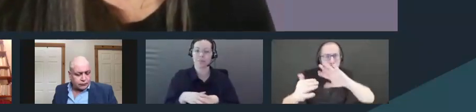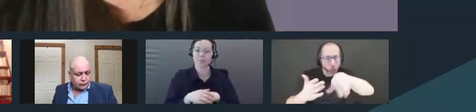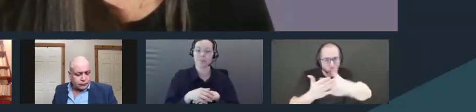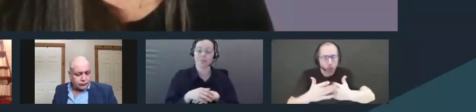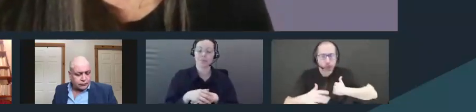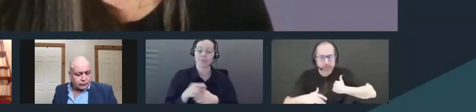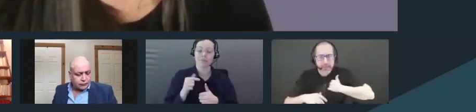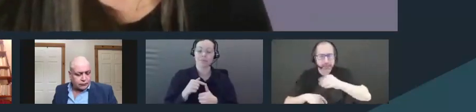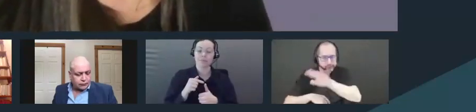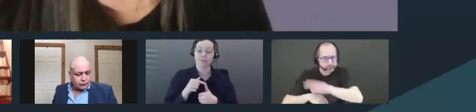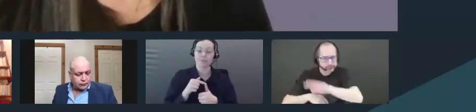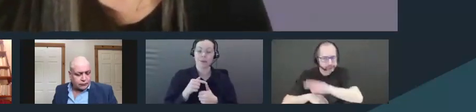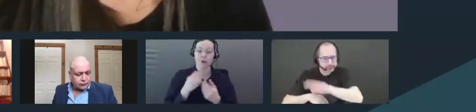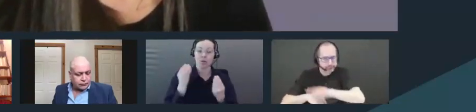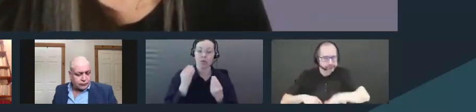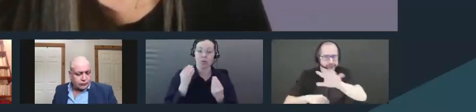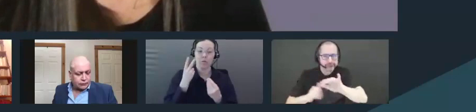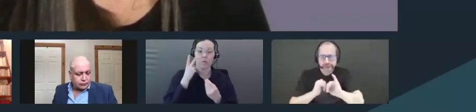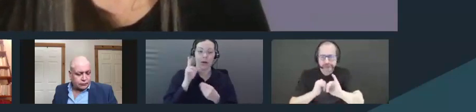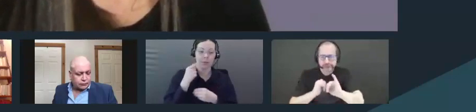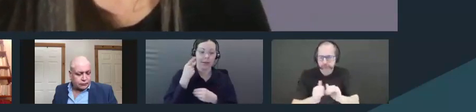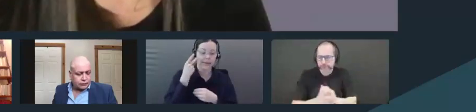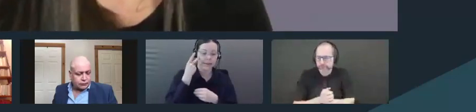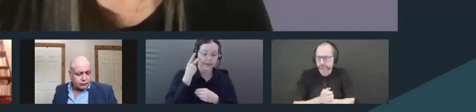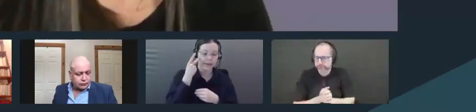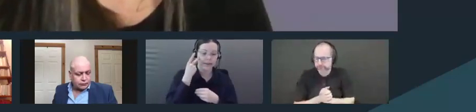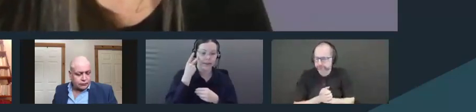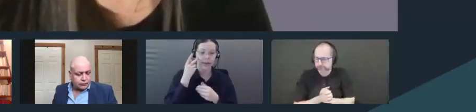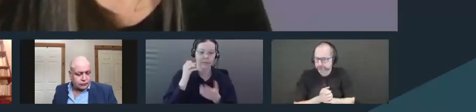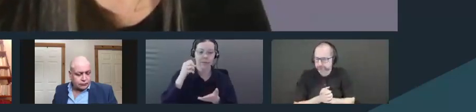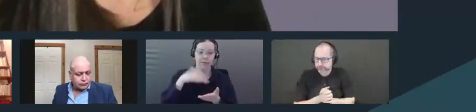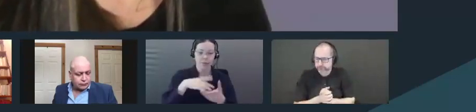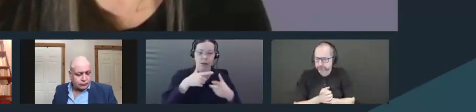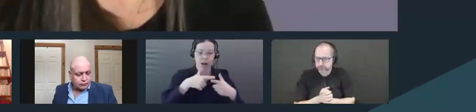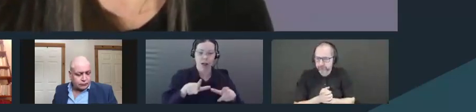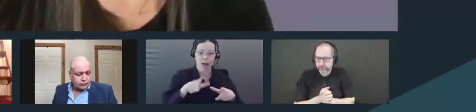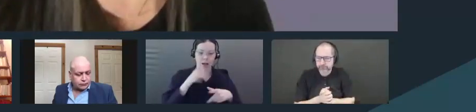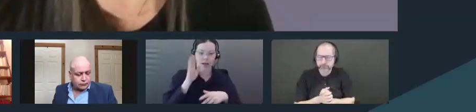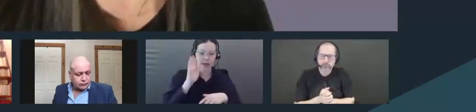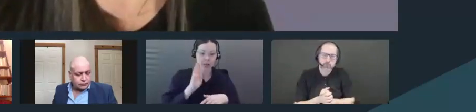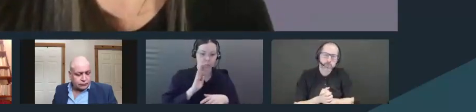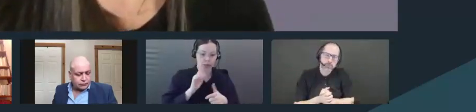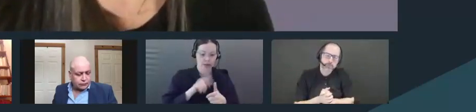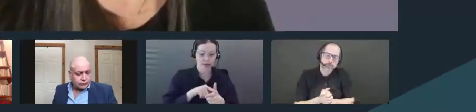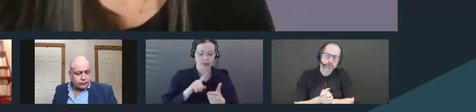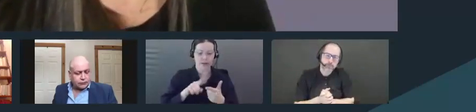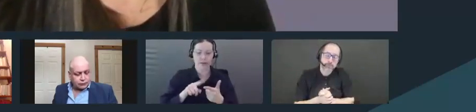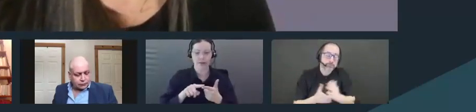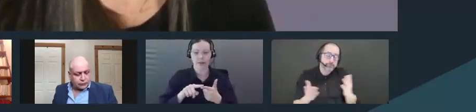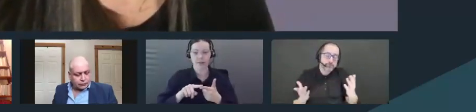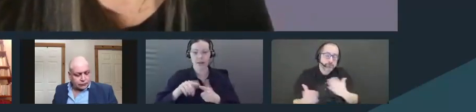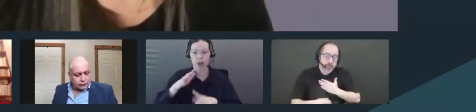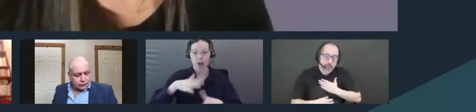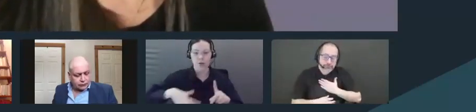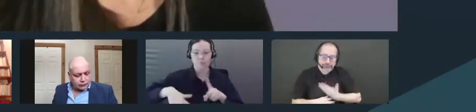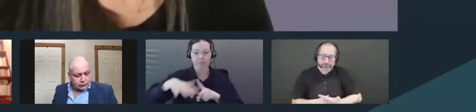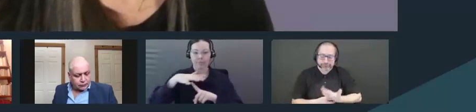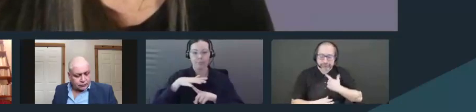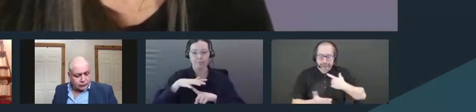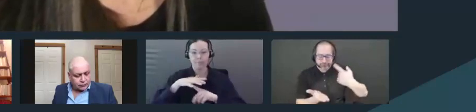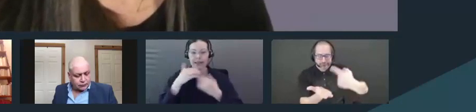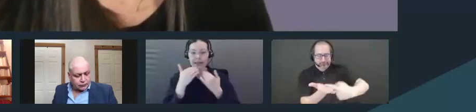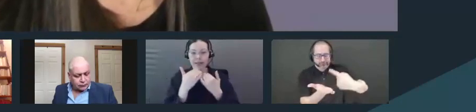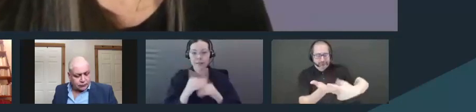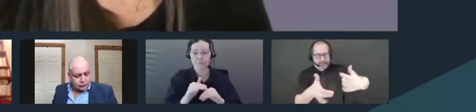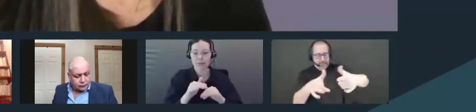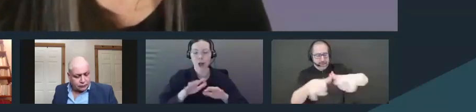I'll admit I'm a bit uncomfortable speaking about language advocacy in Canada. I'm aware that